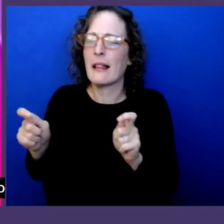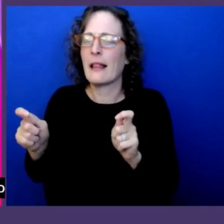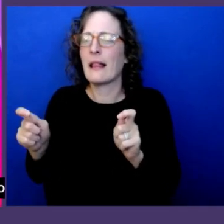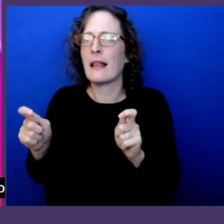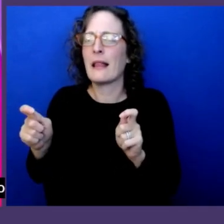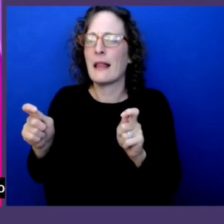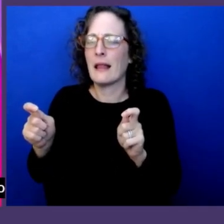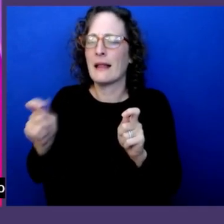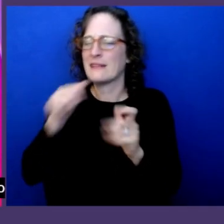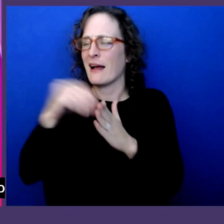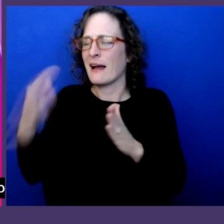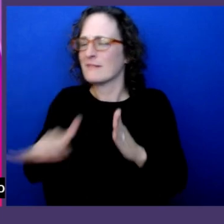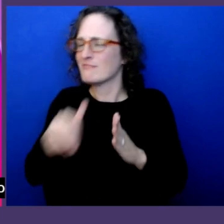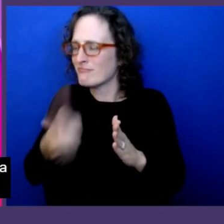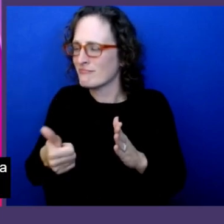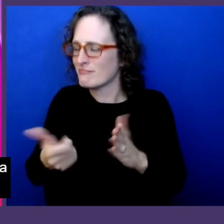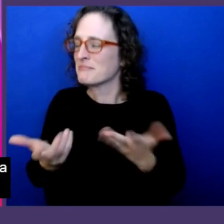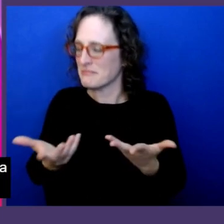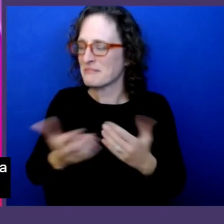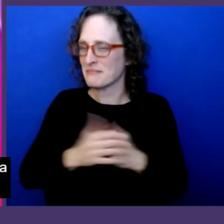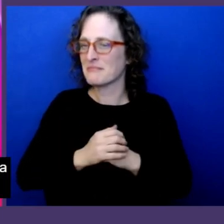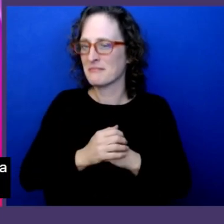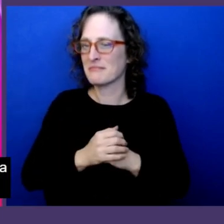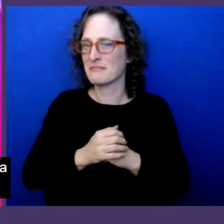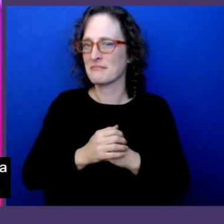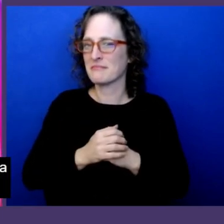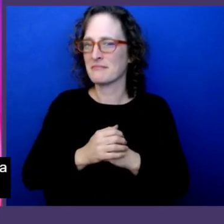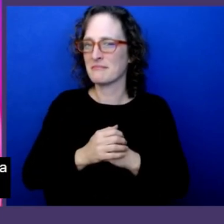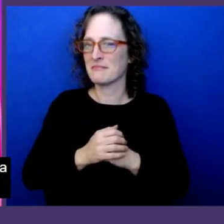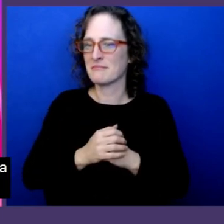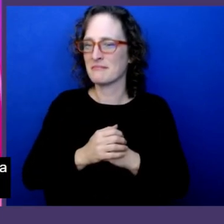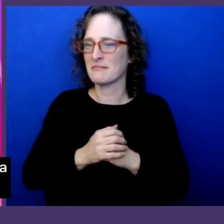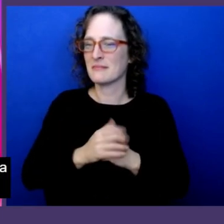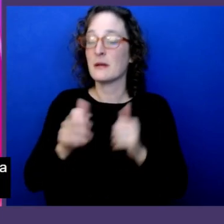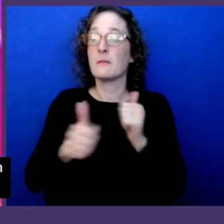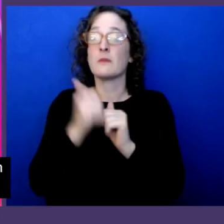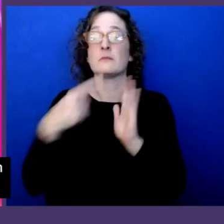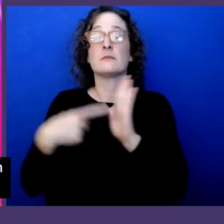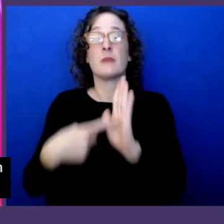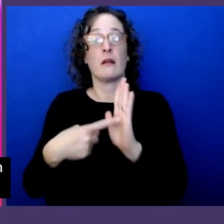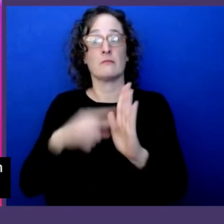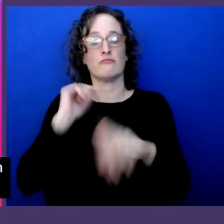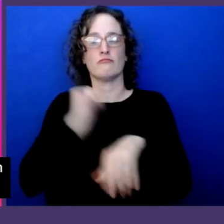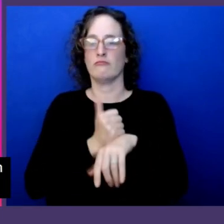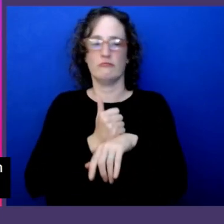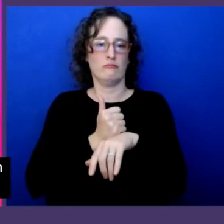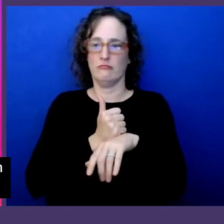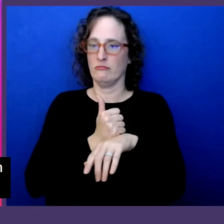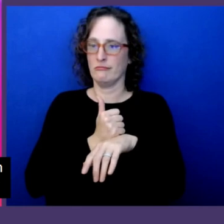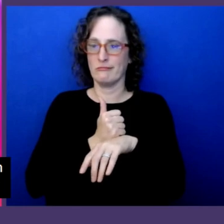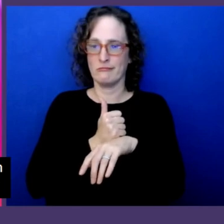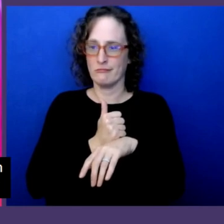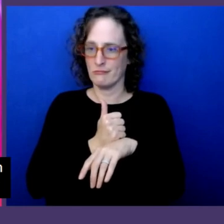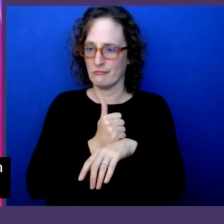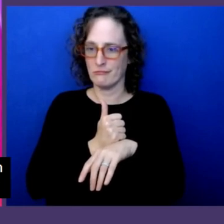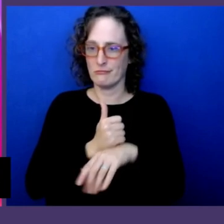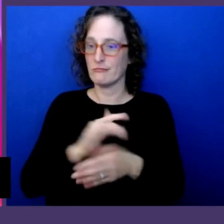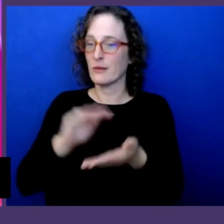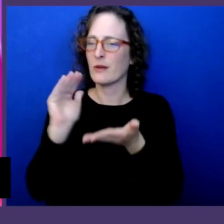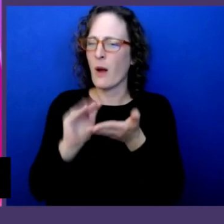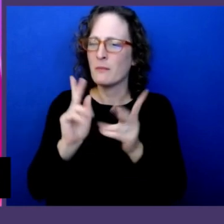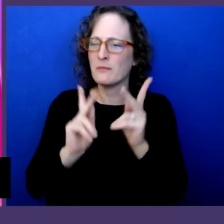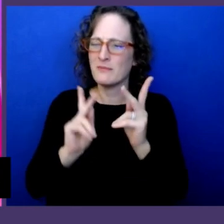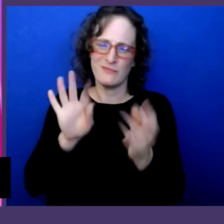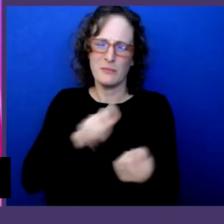It also means that because most of your model is clamped, you can use very low precision inference for computing those parts, because they are not going to be updated by